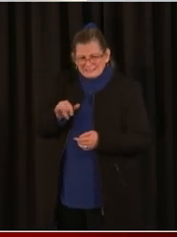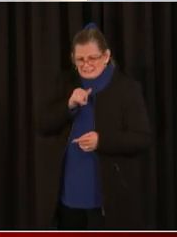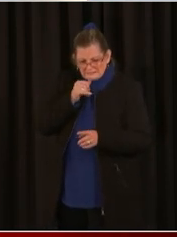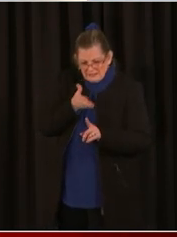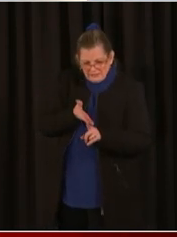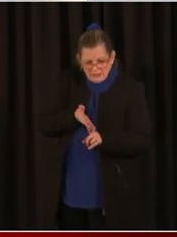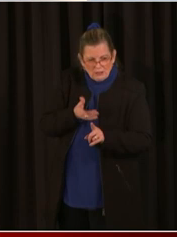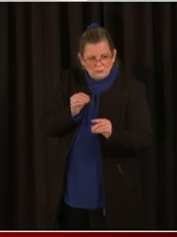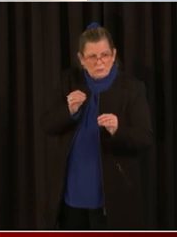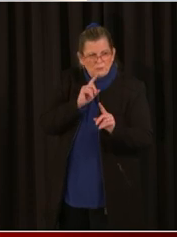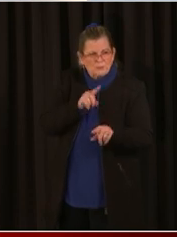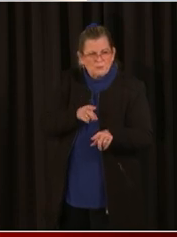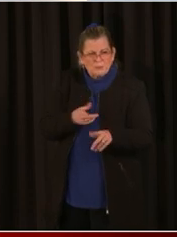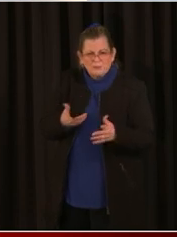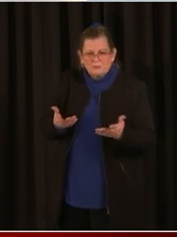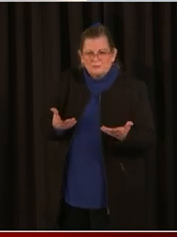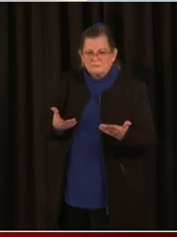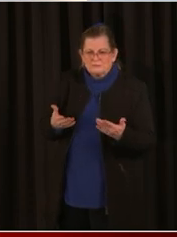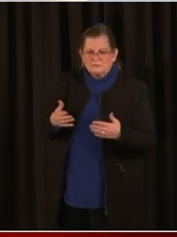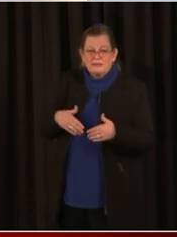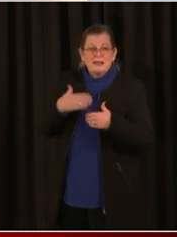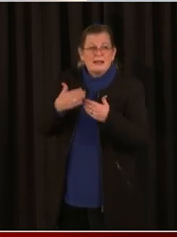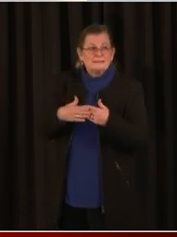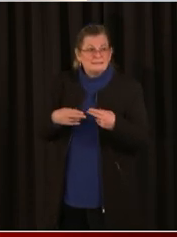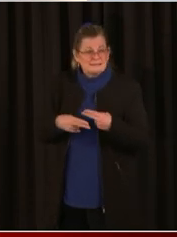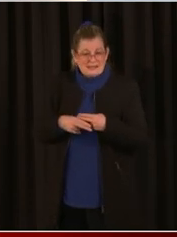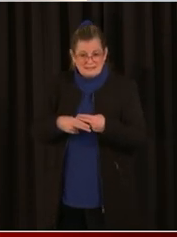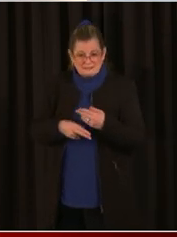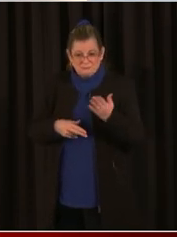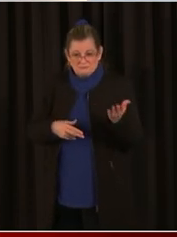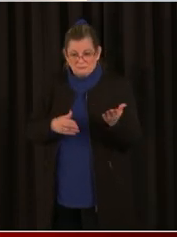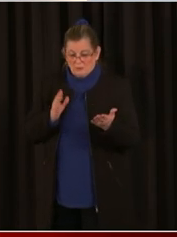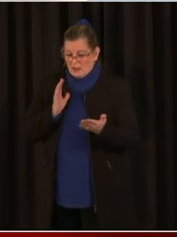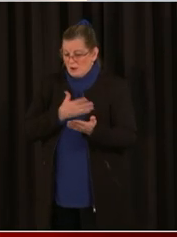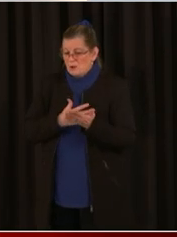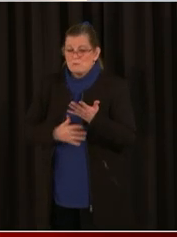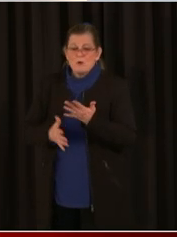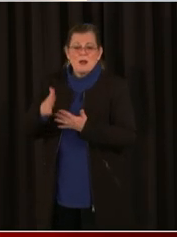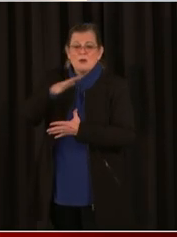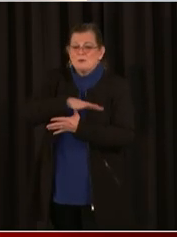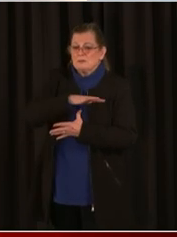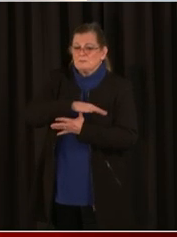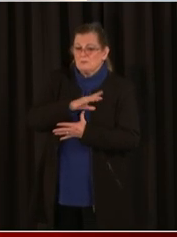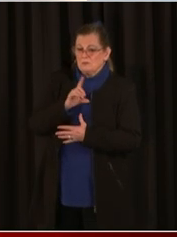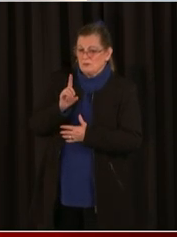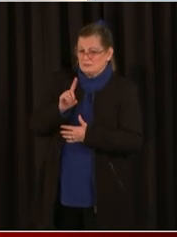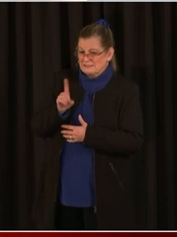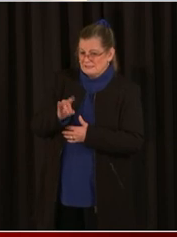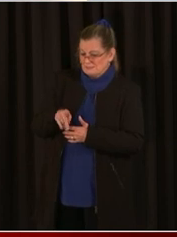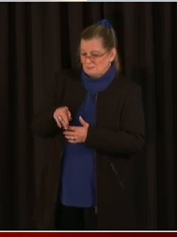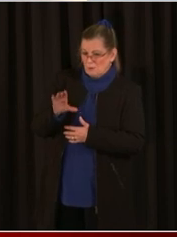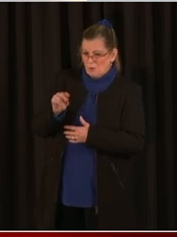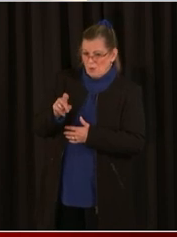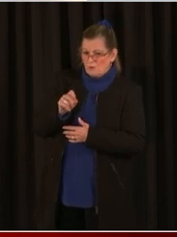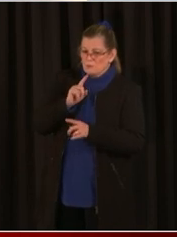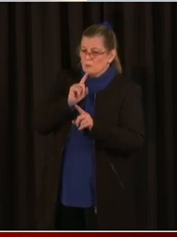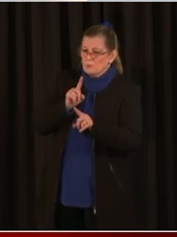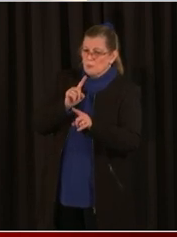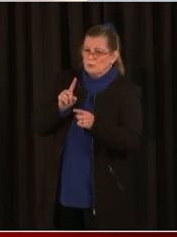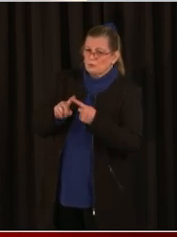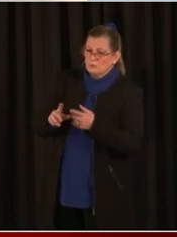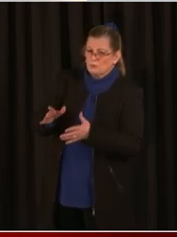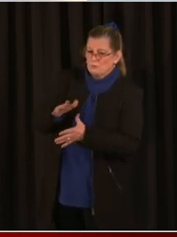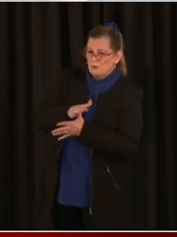been reported. Next slide. For our priority zip codes, the district has been focusing on priority zip